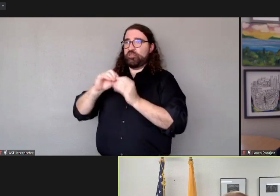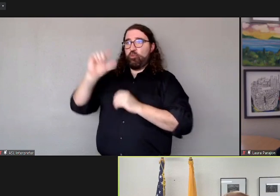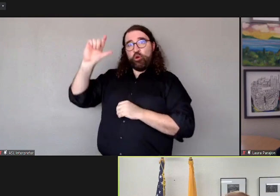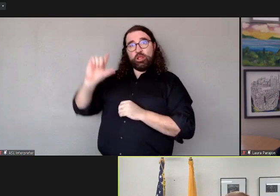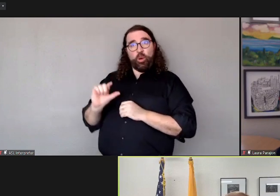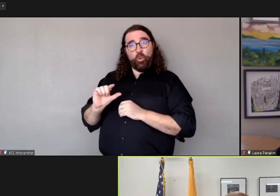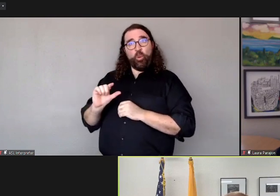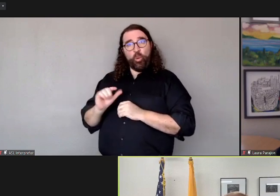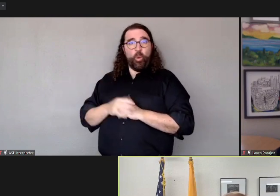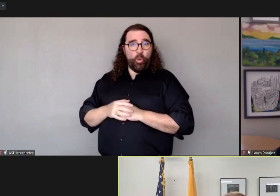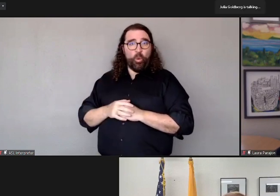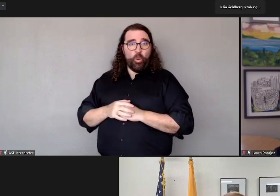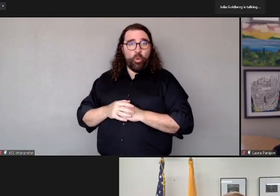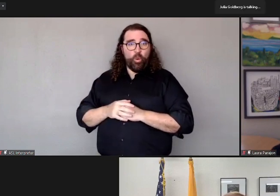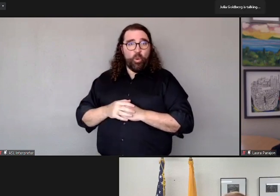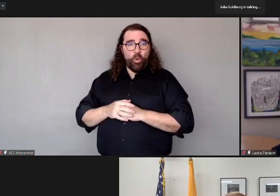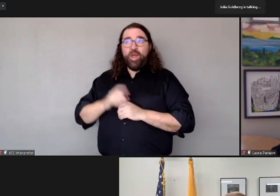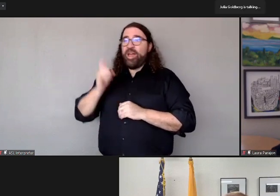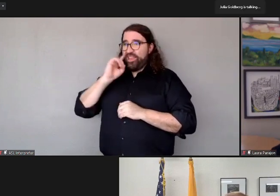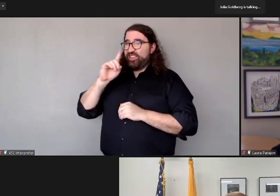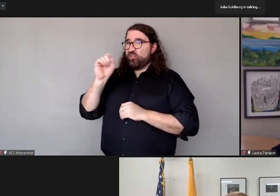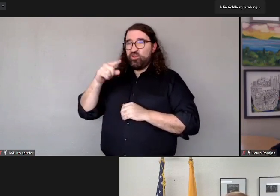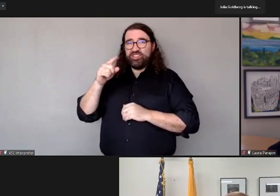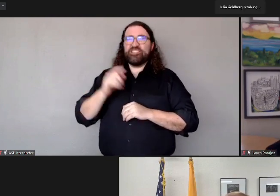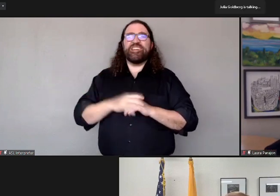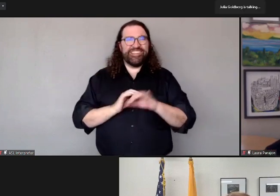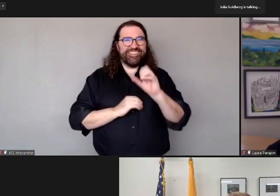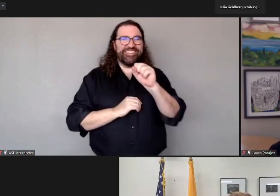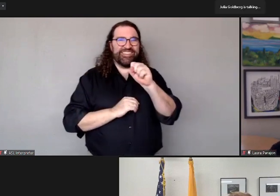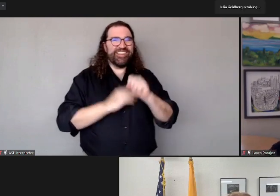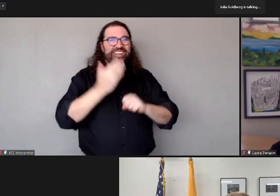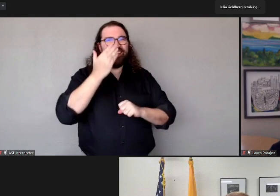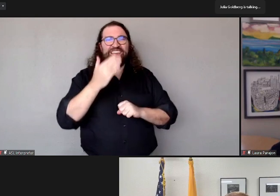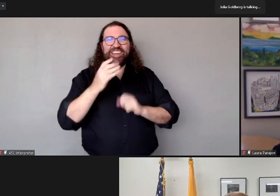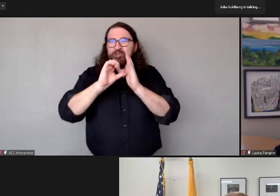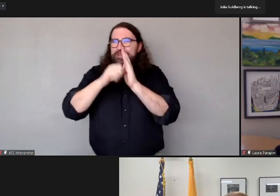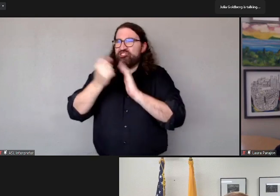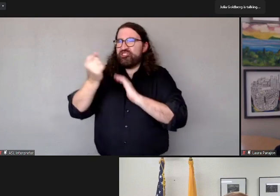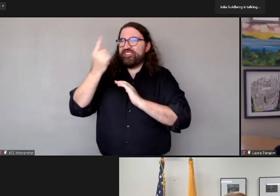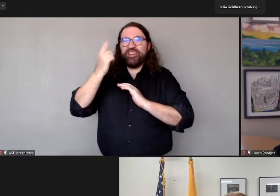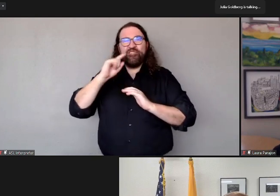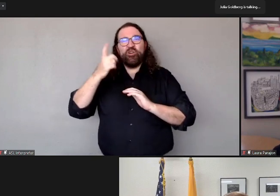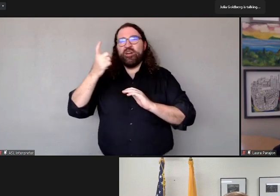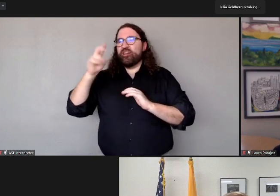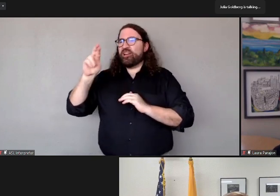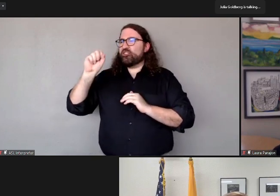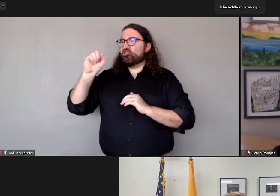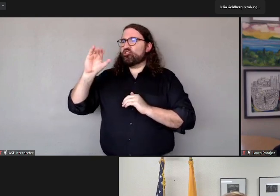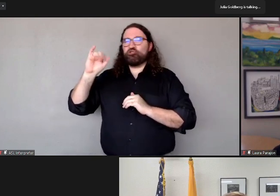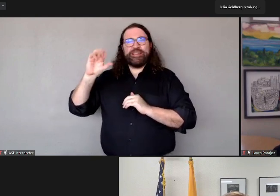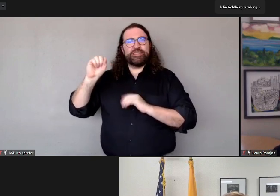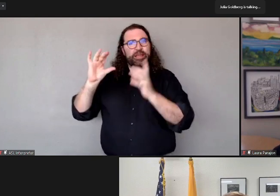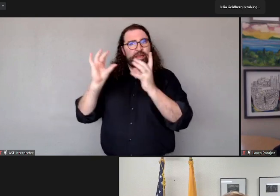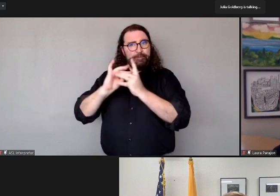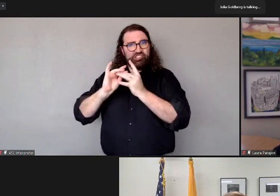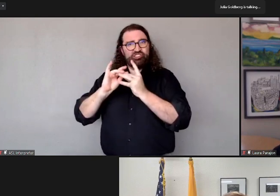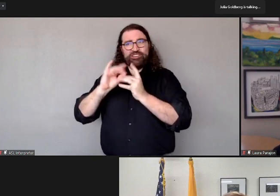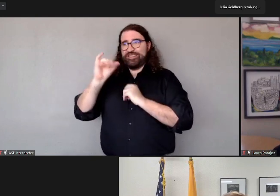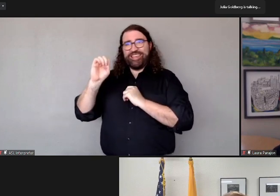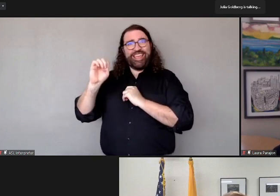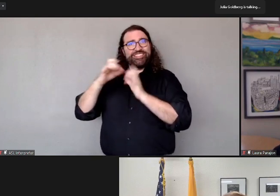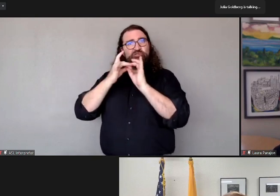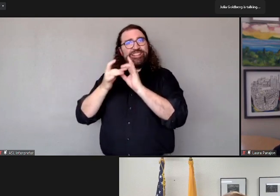then you have one for Laura too. I did. I just wanted to make sure I understood, because Dr. Scrace mentioned that all the cases have been travel